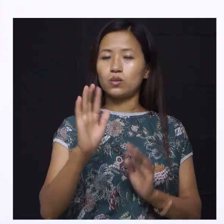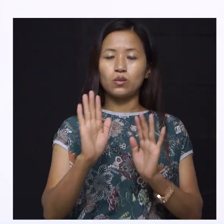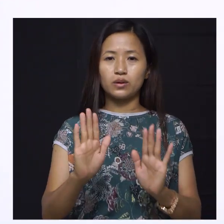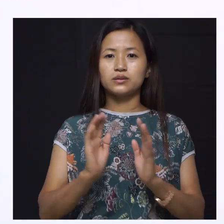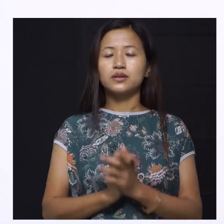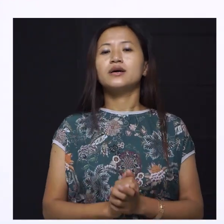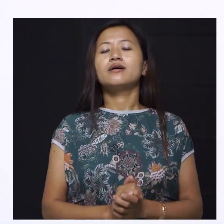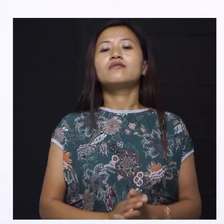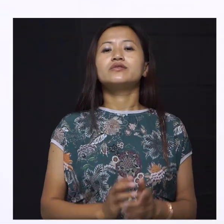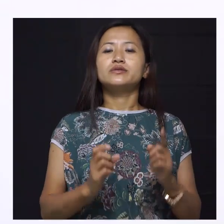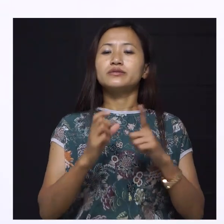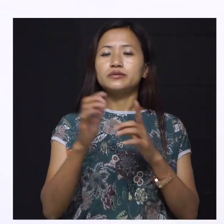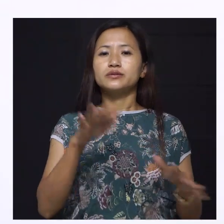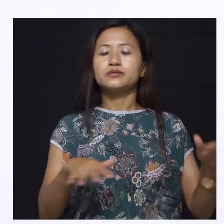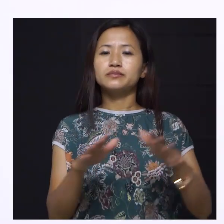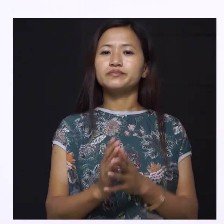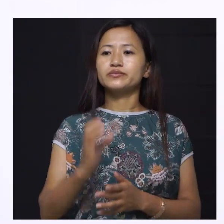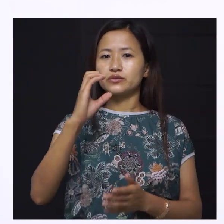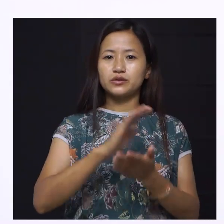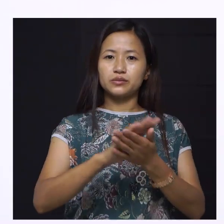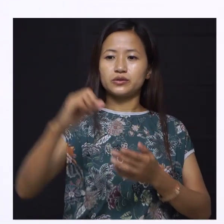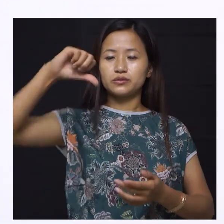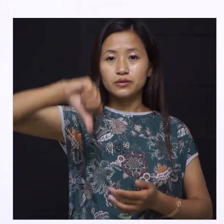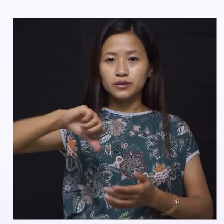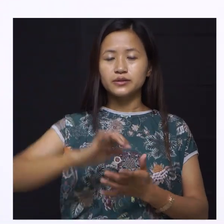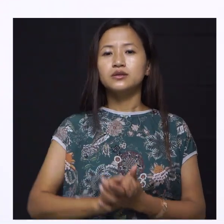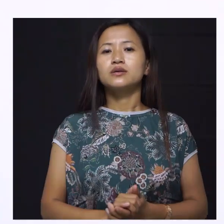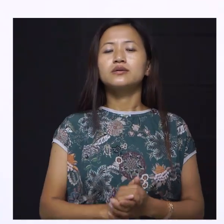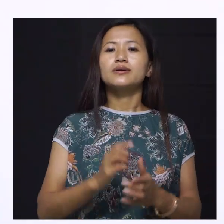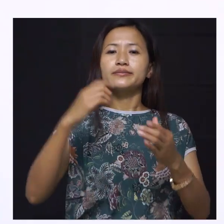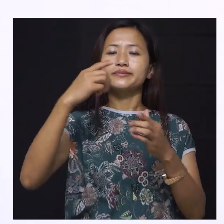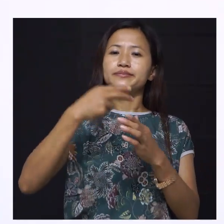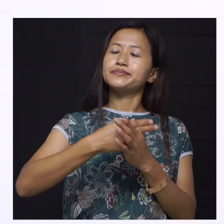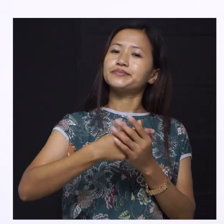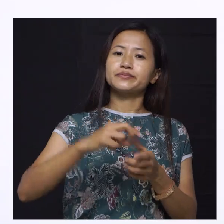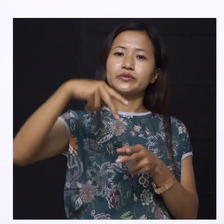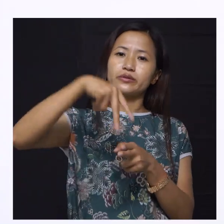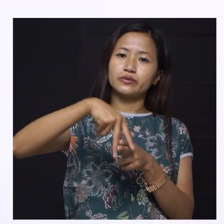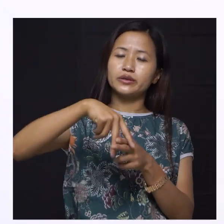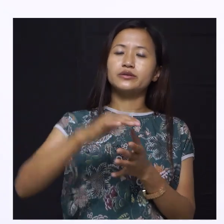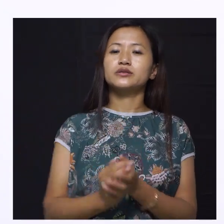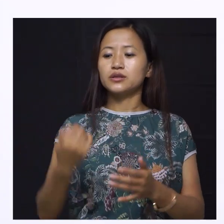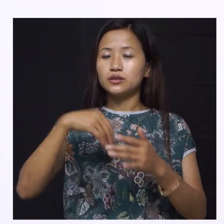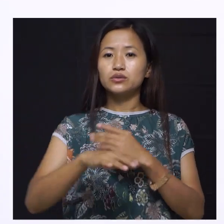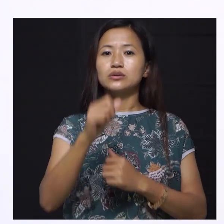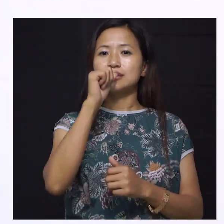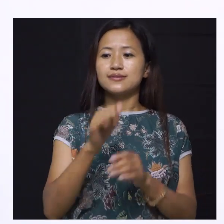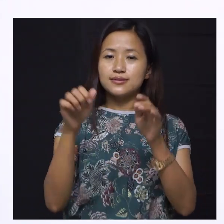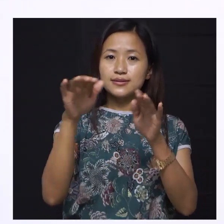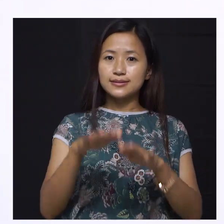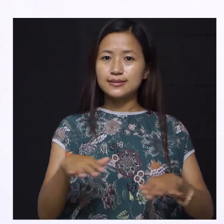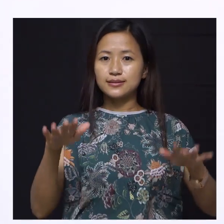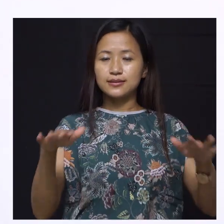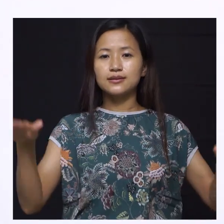Sea, chapter 9 of our book, right? Chapter 9, Riders to the Sea, you will find that in page number 133